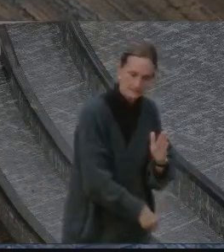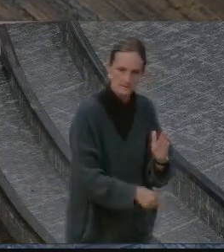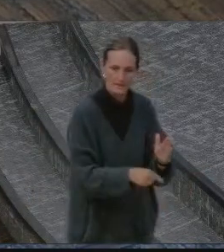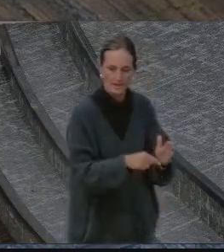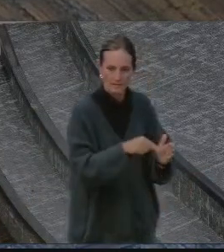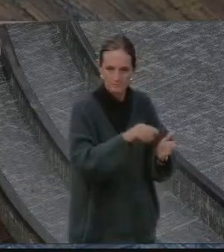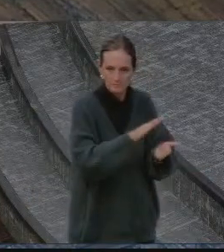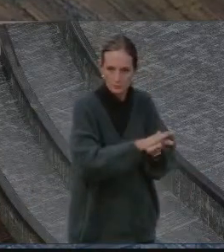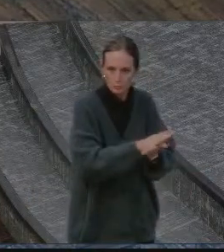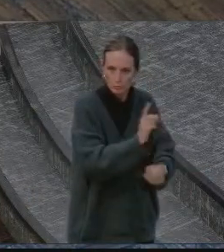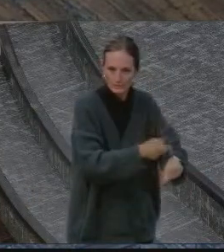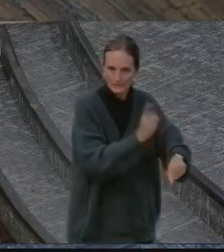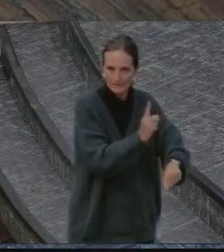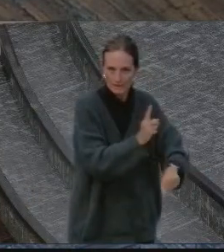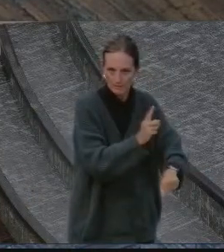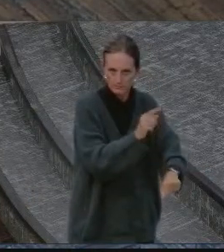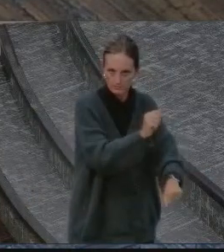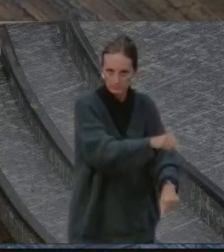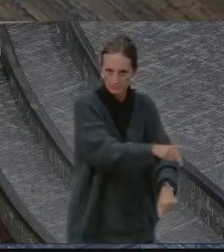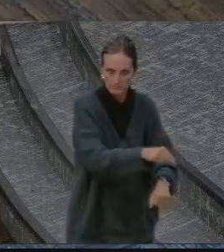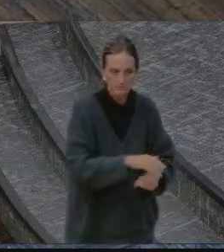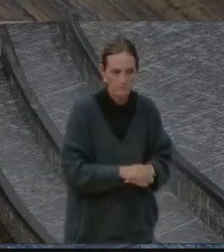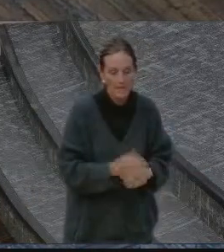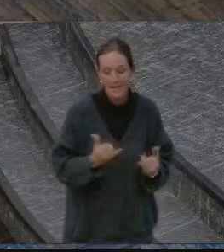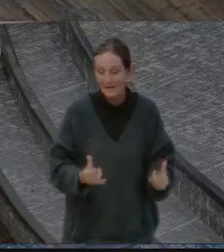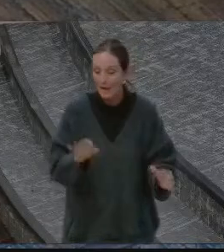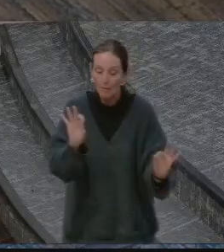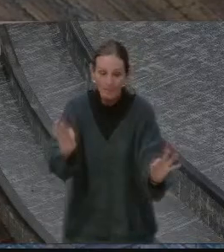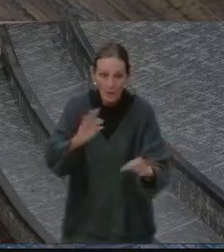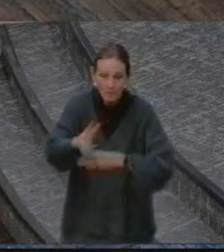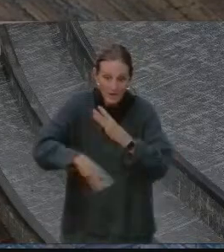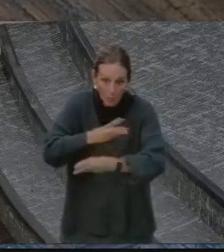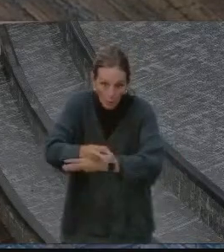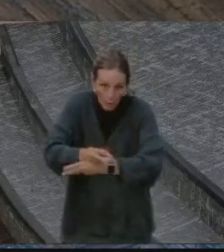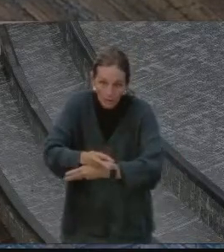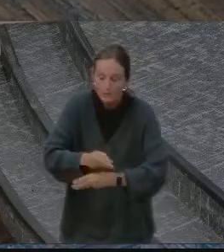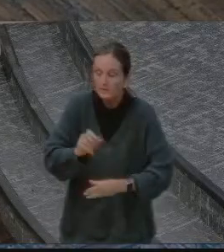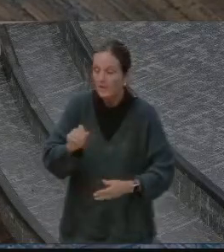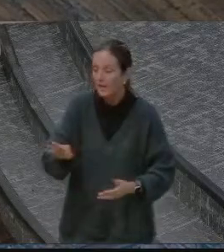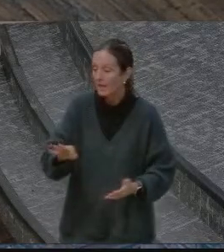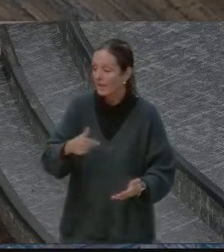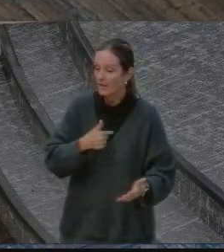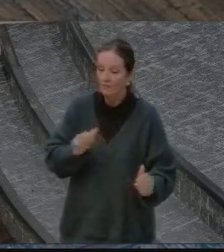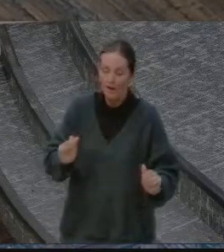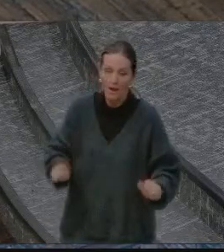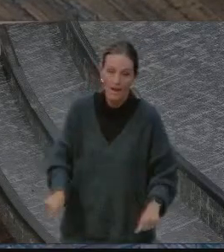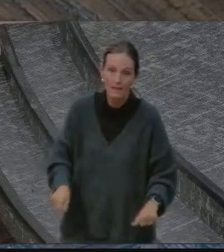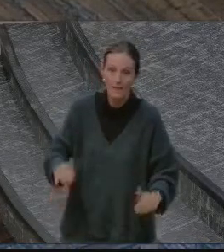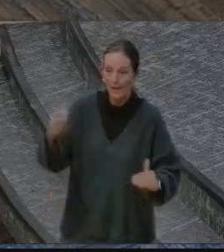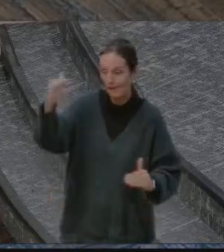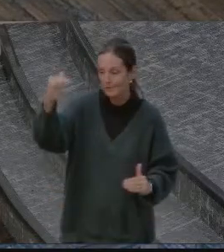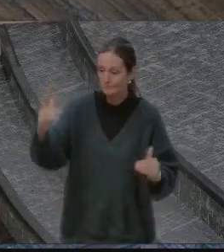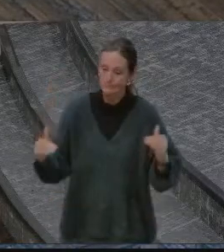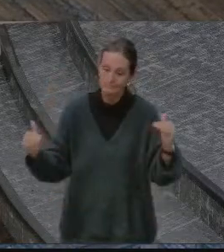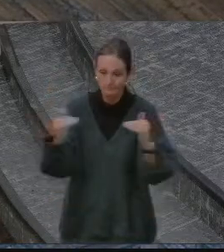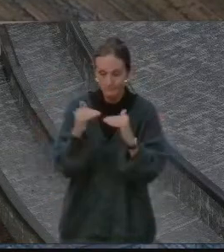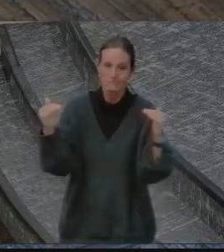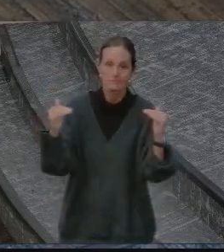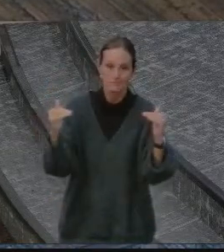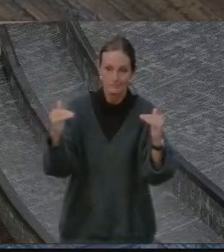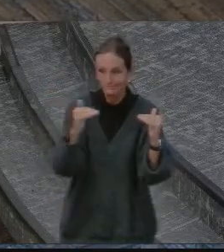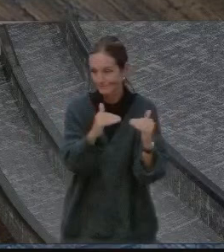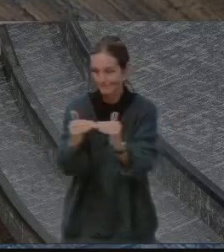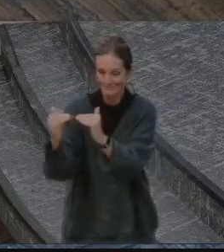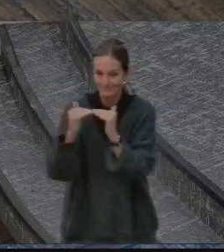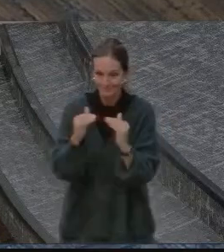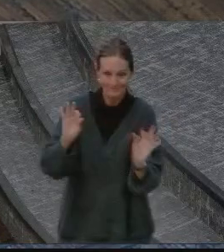doing. So in an ideal world, if we are able to disrupt our racial inequality in exclusionary discipline,